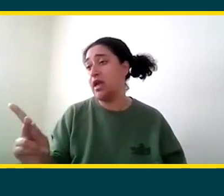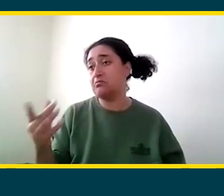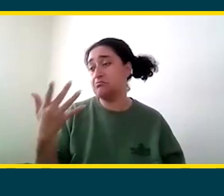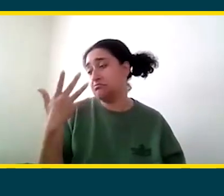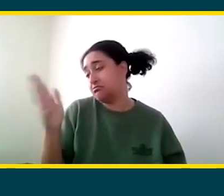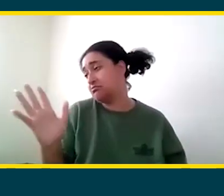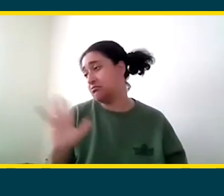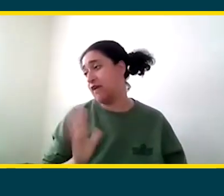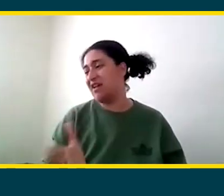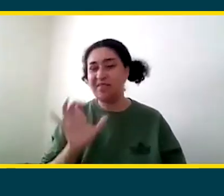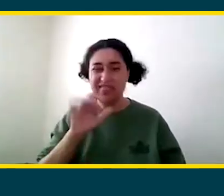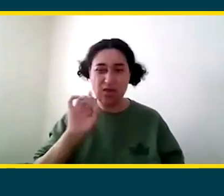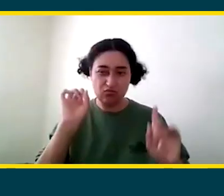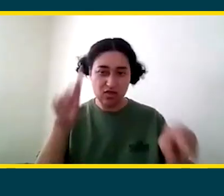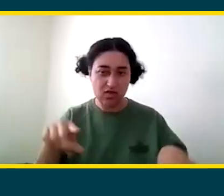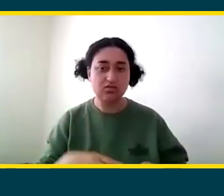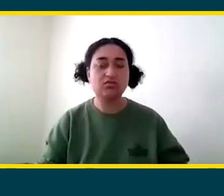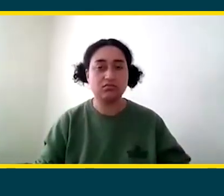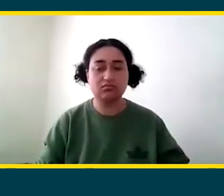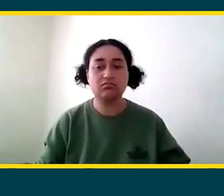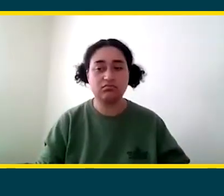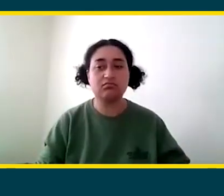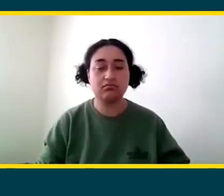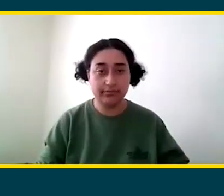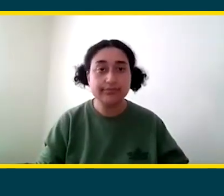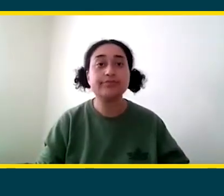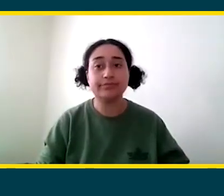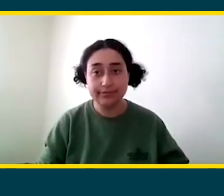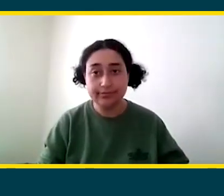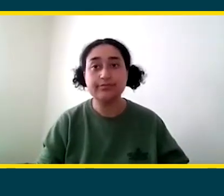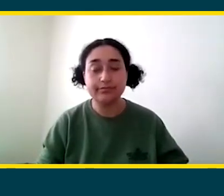of reaction. Yeah. Yeah.